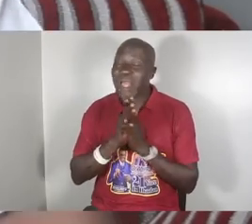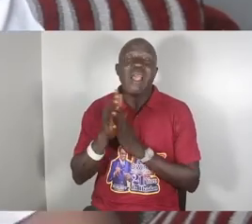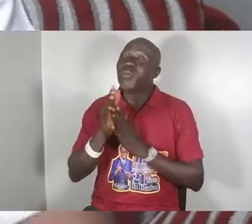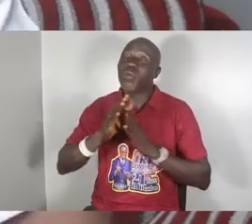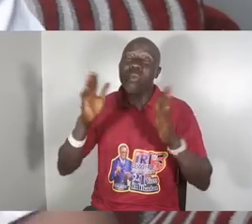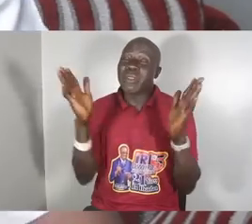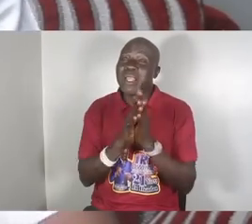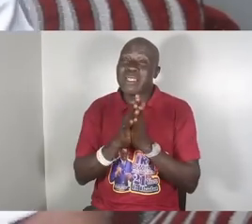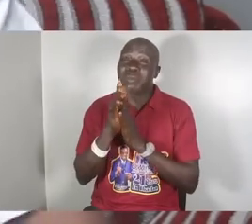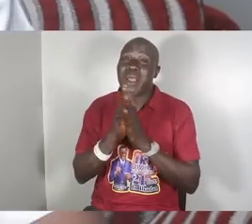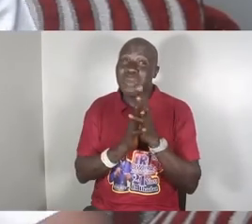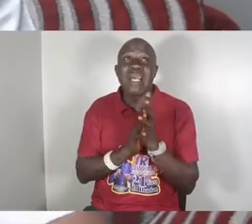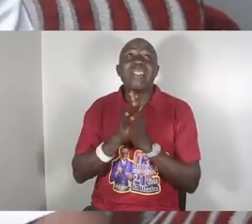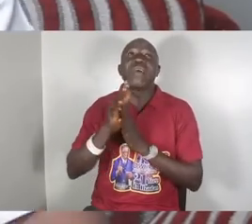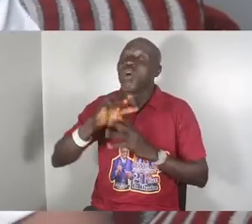ala ìbí ẹ̀tọ́